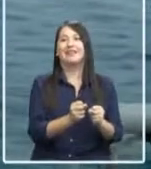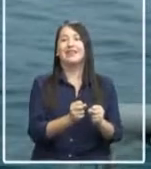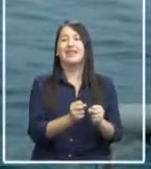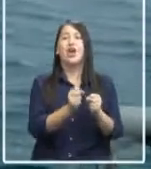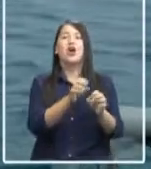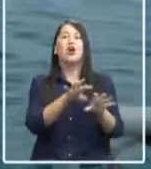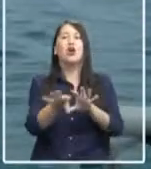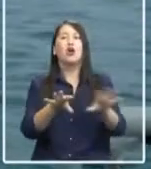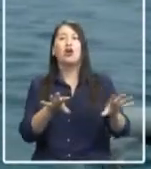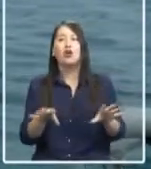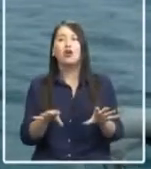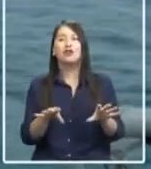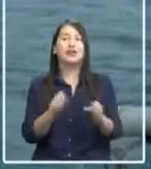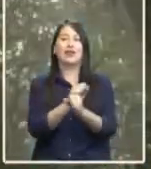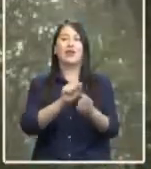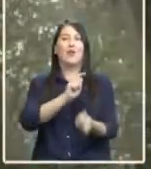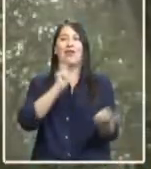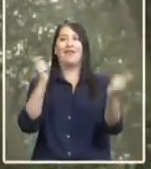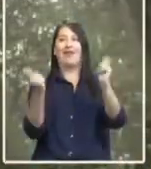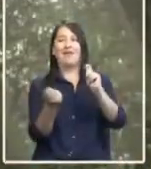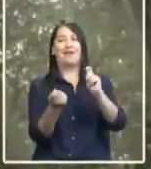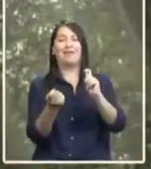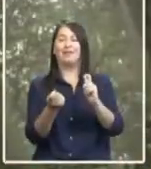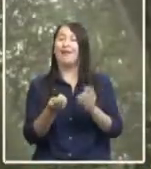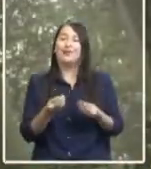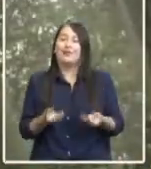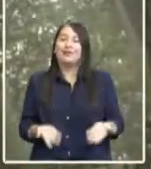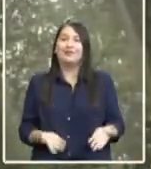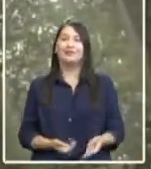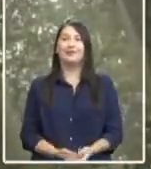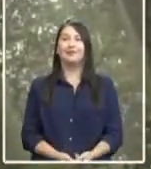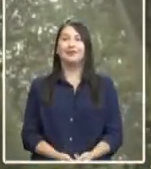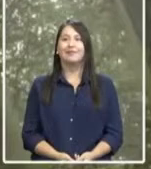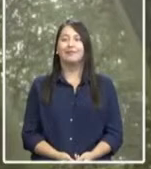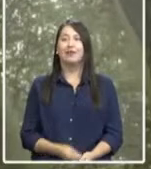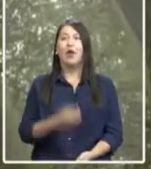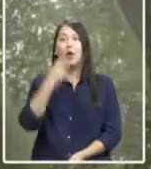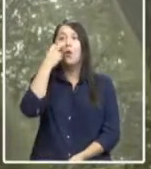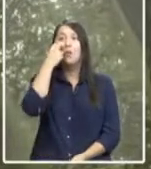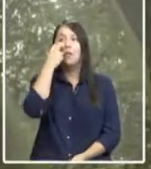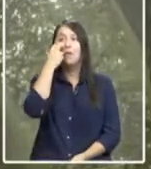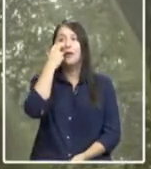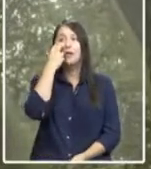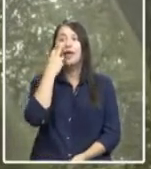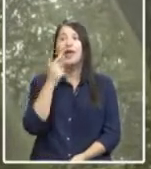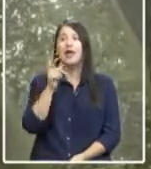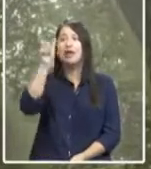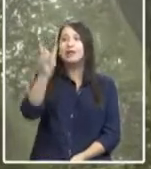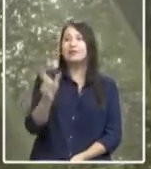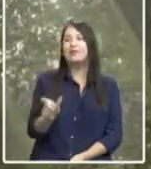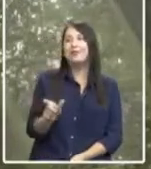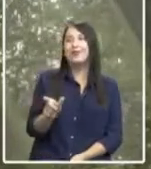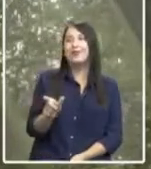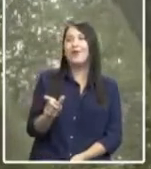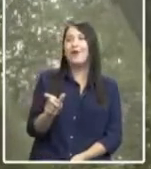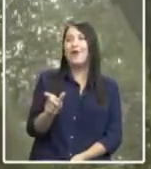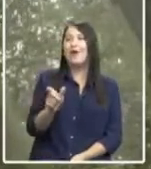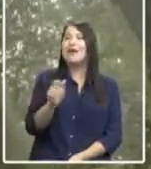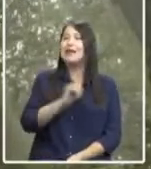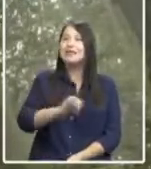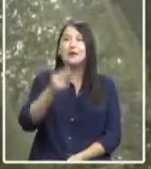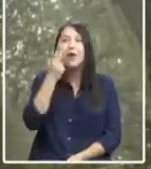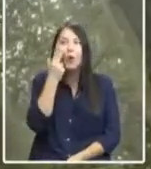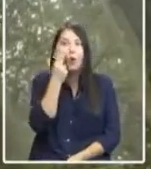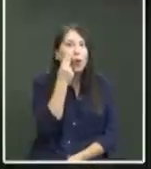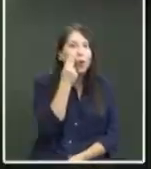can't reverse out of? Absolutely. The human being is a curious species, and curiosity is